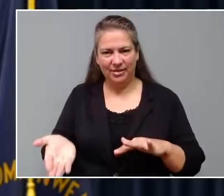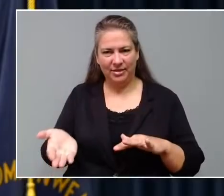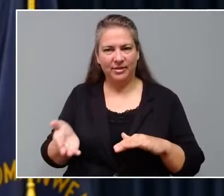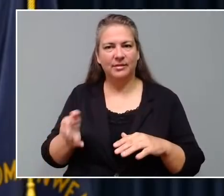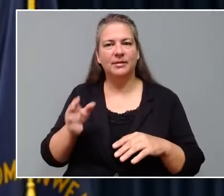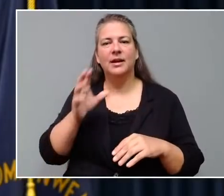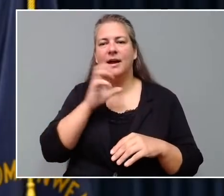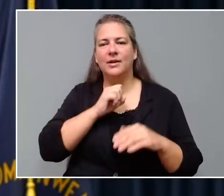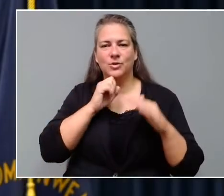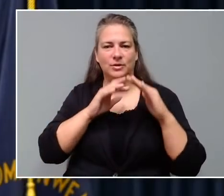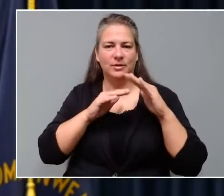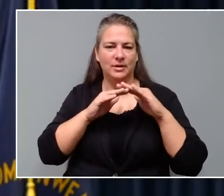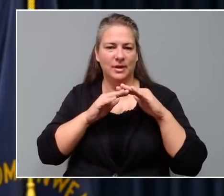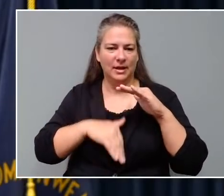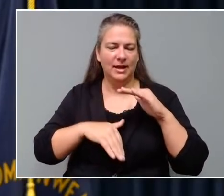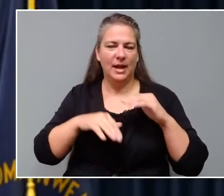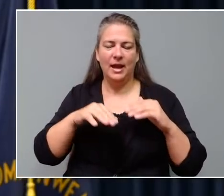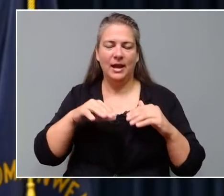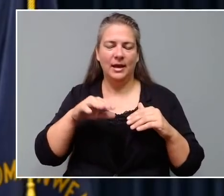years old.